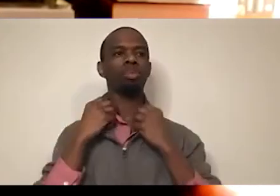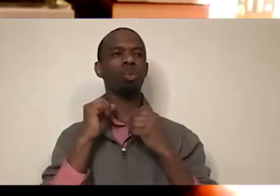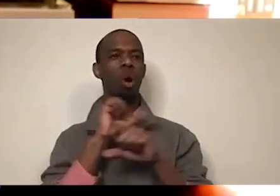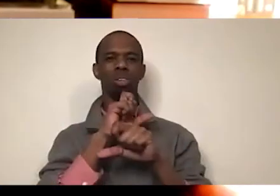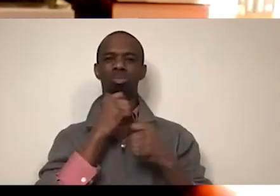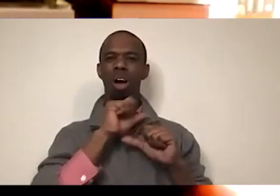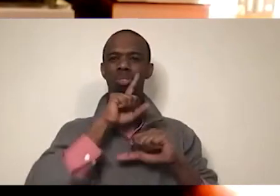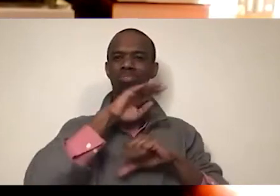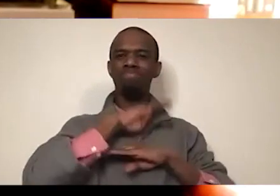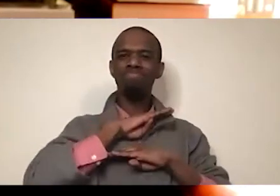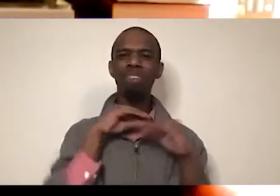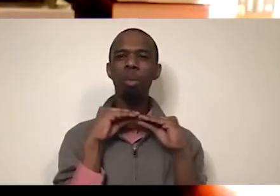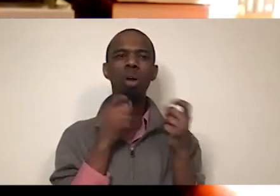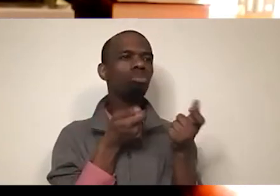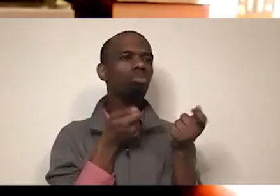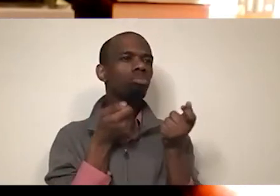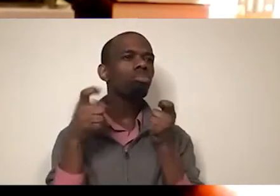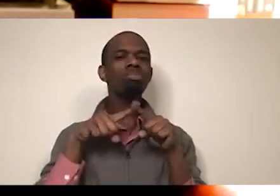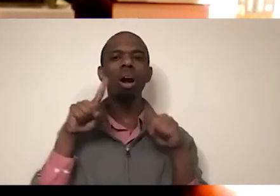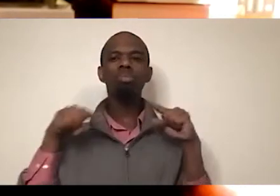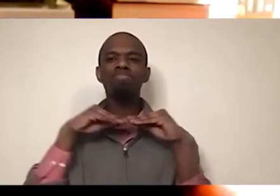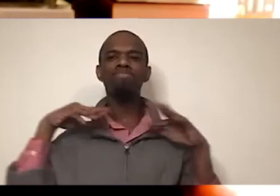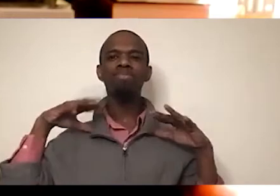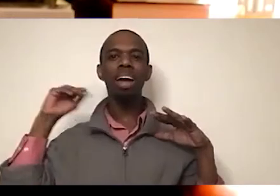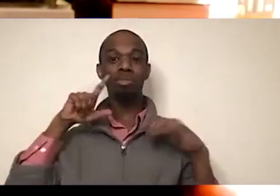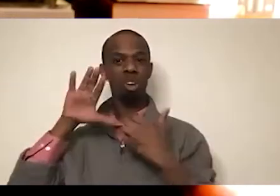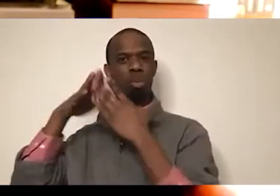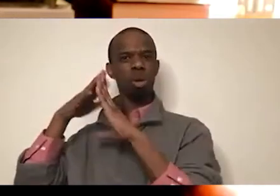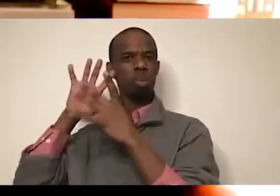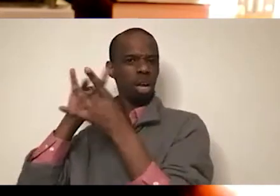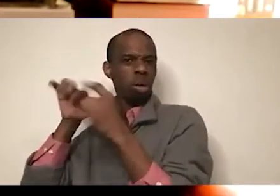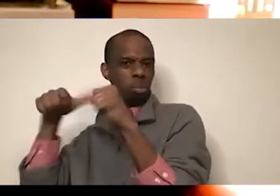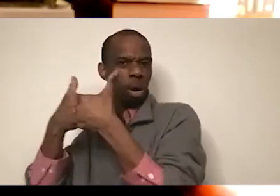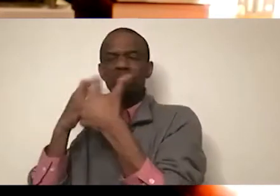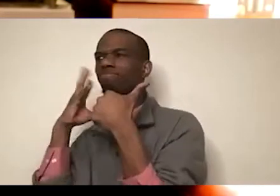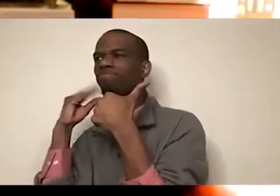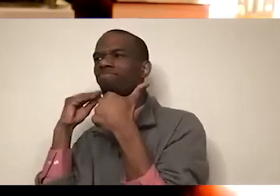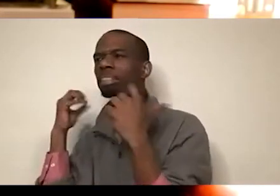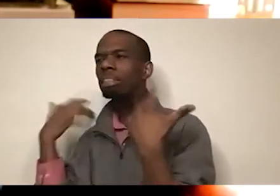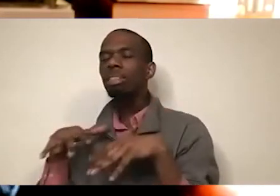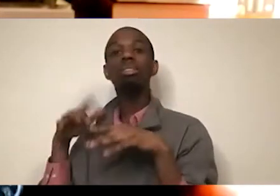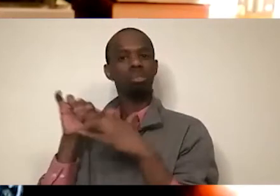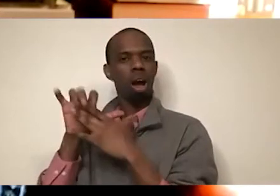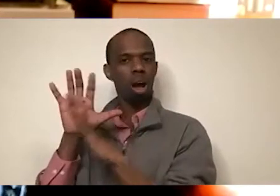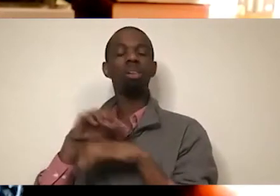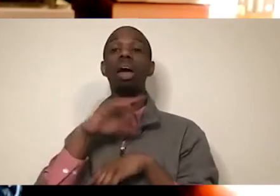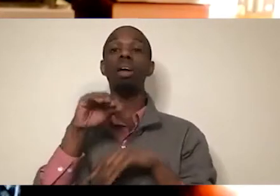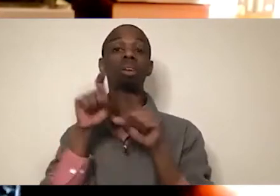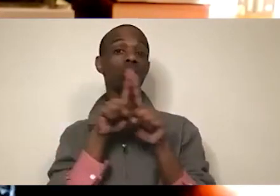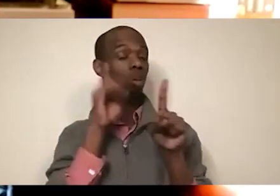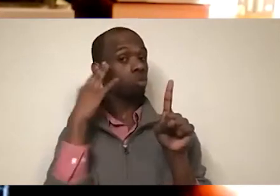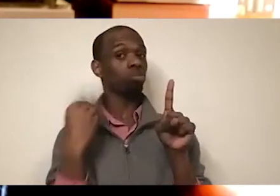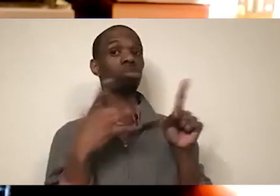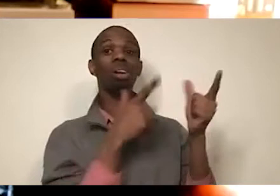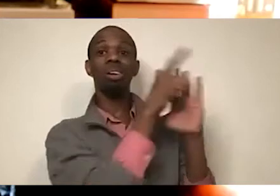law schools have been very helpful to us on the Columbia expansion into West Harlem.